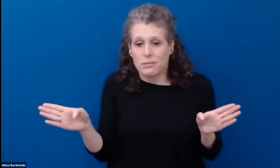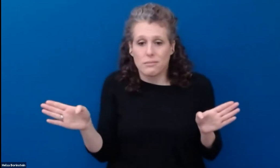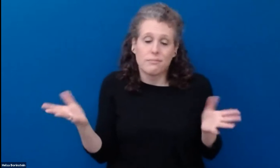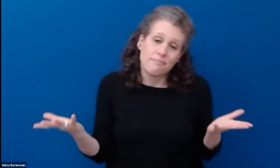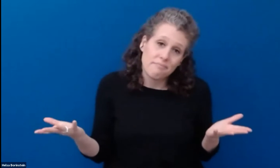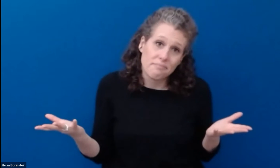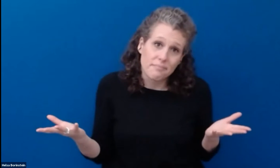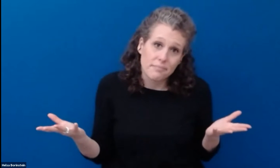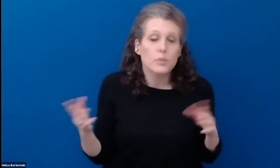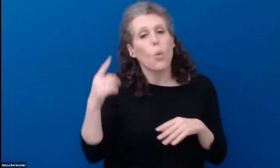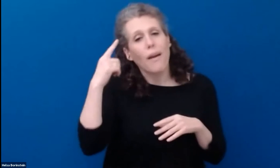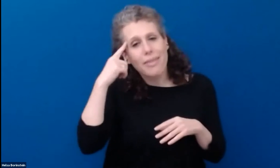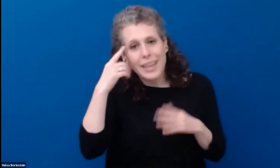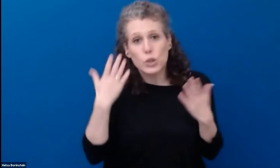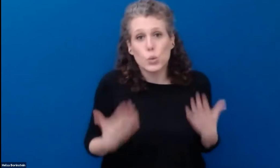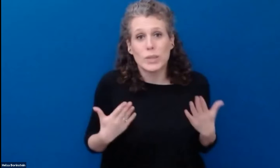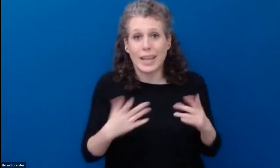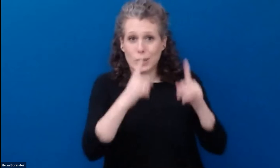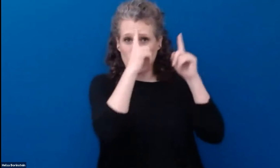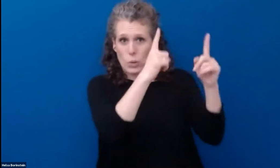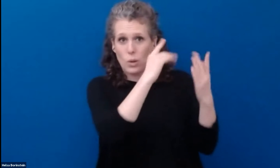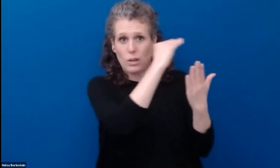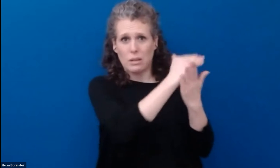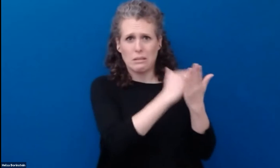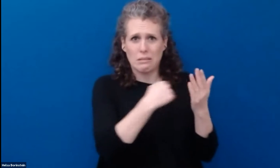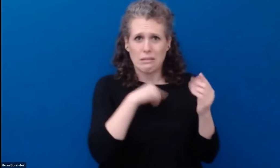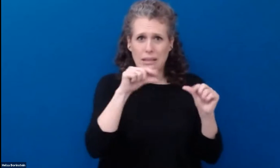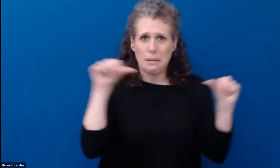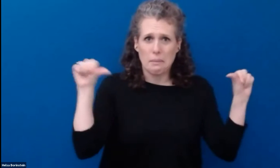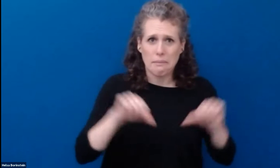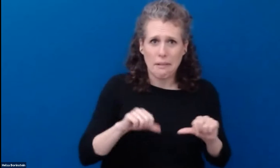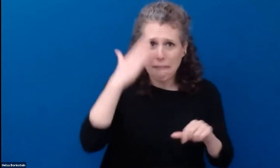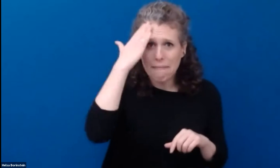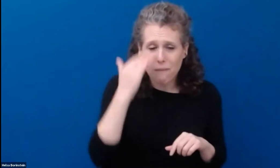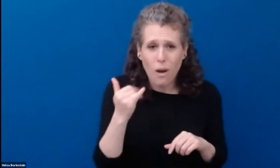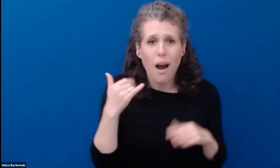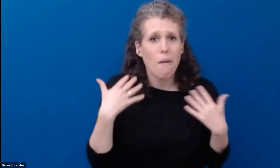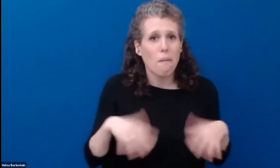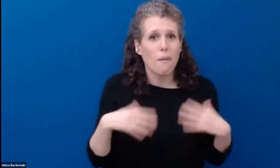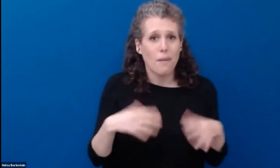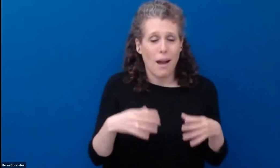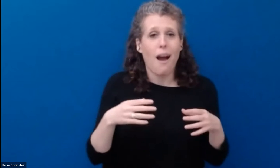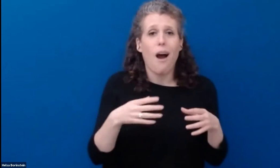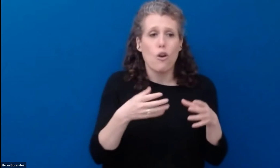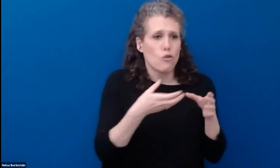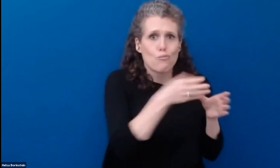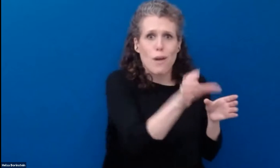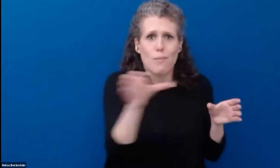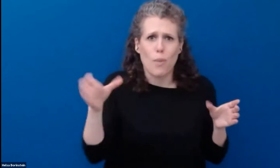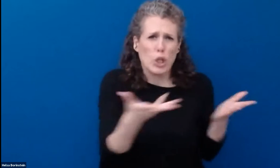the planning or the agenda here was a bit bad, because we had a lot of discussions in the expert group and the breakouts before